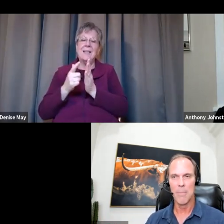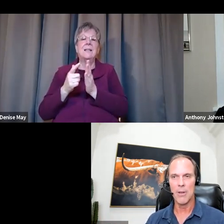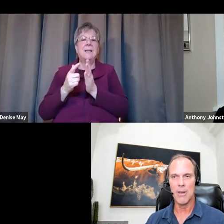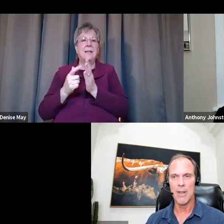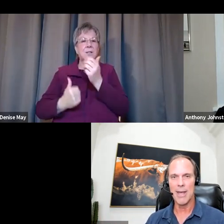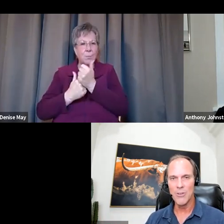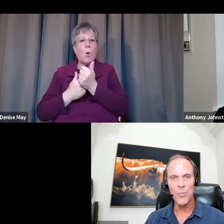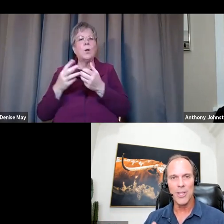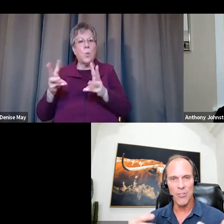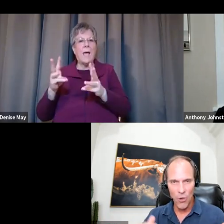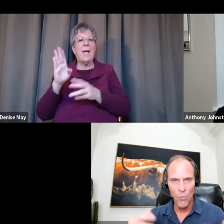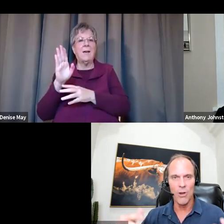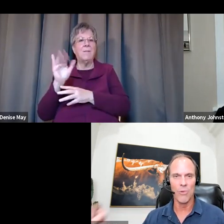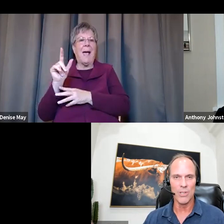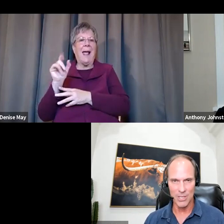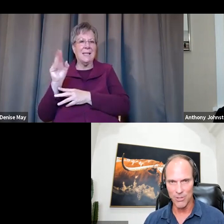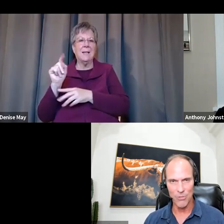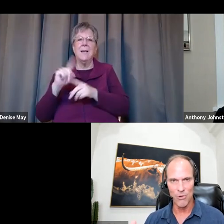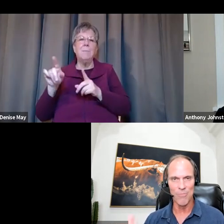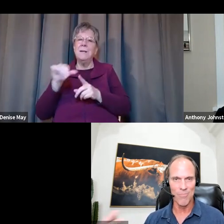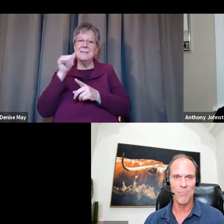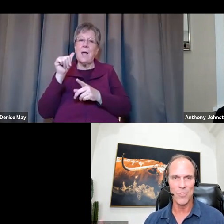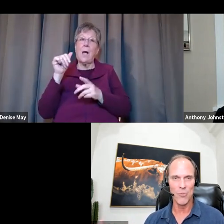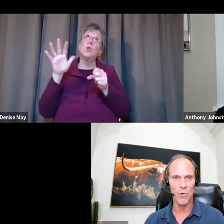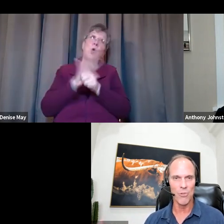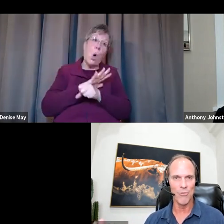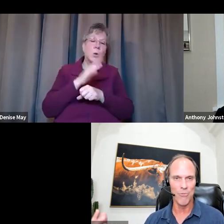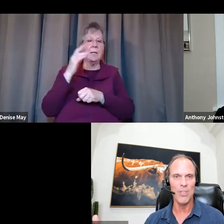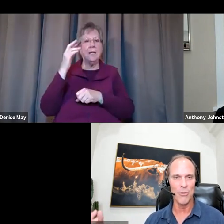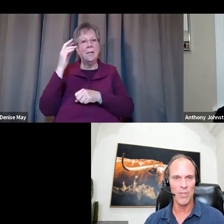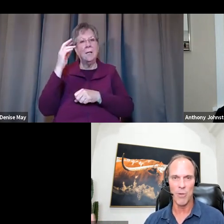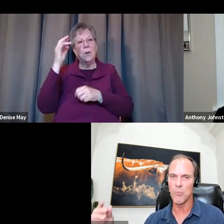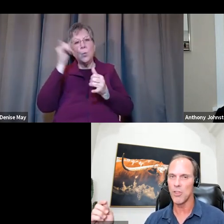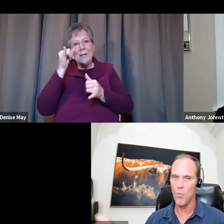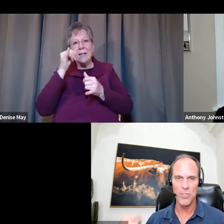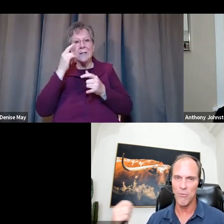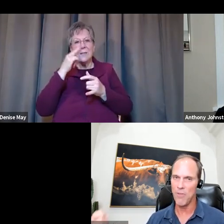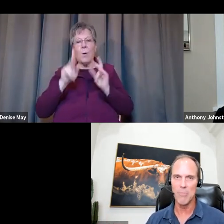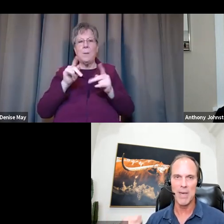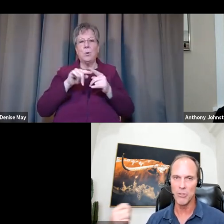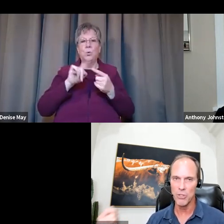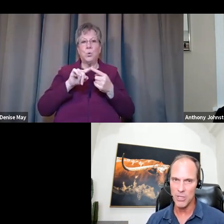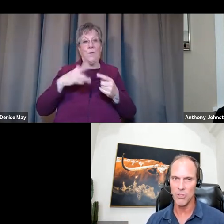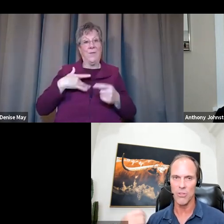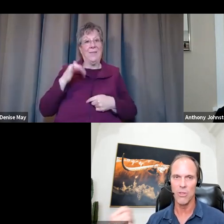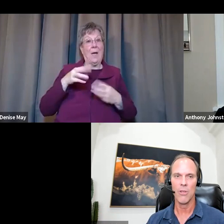it. But I don't think it's totally ridiculous for these voters to feel that way, especially when they're fed by elites